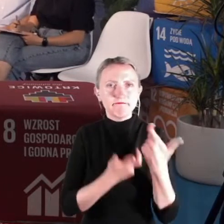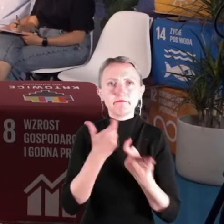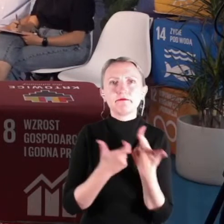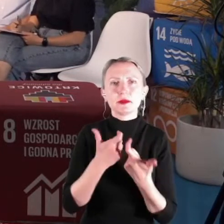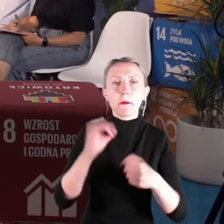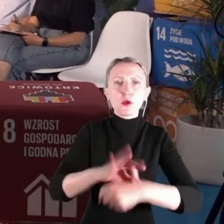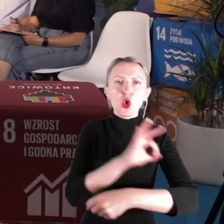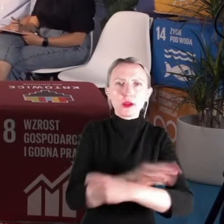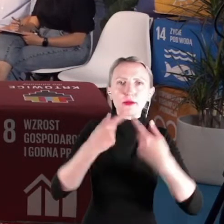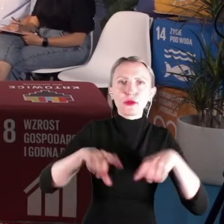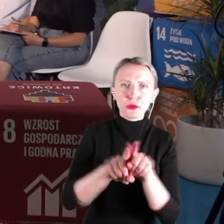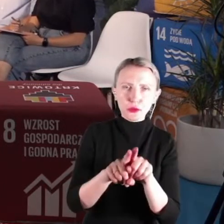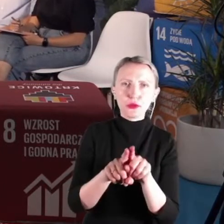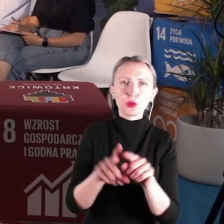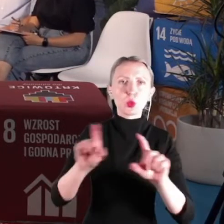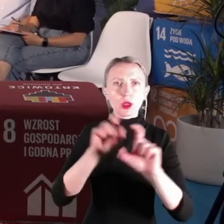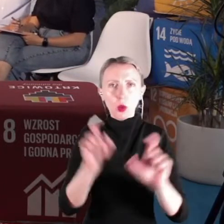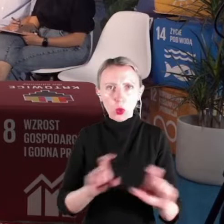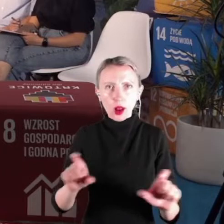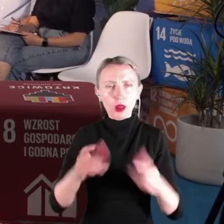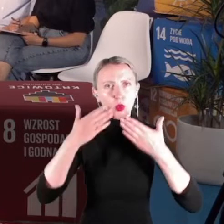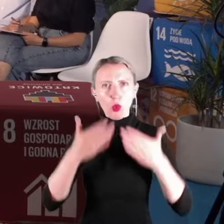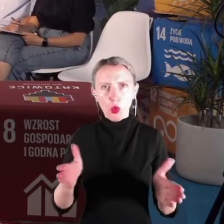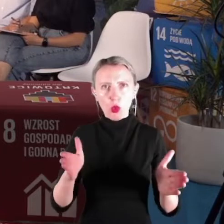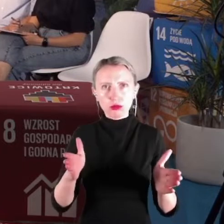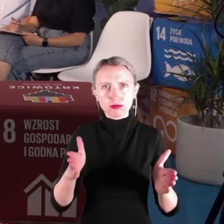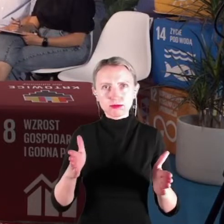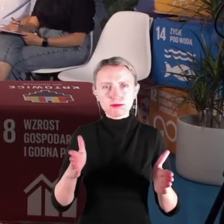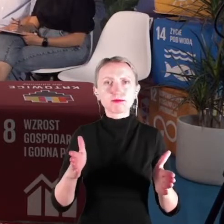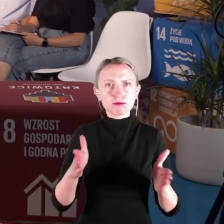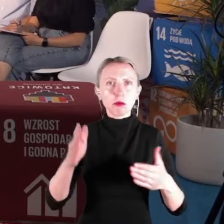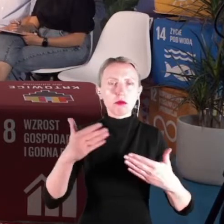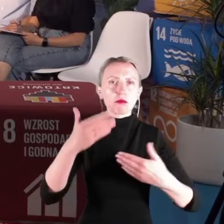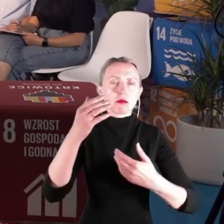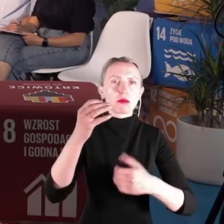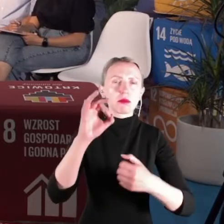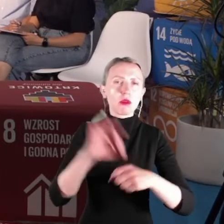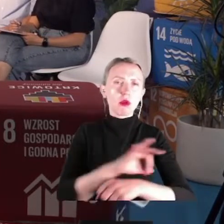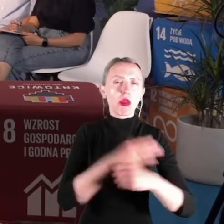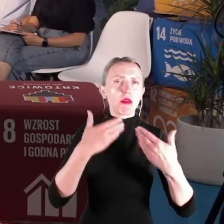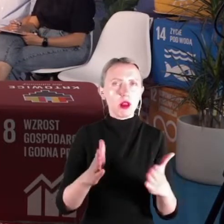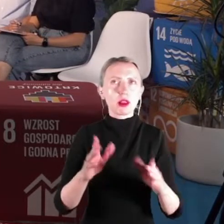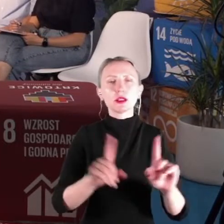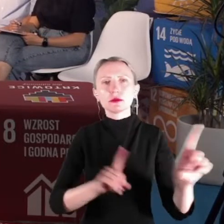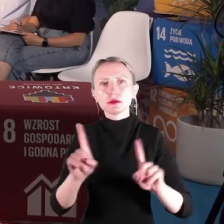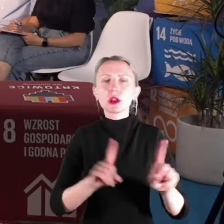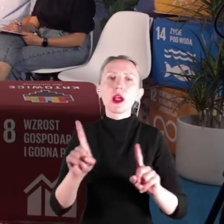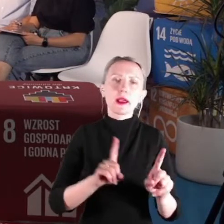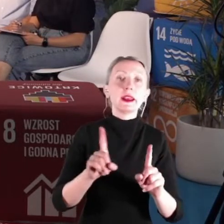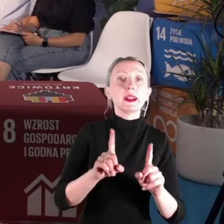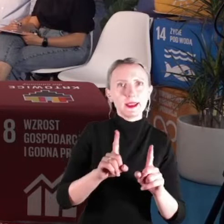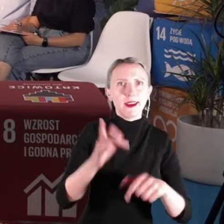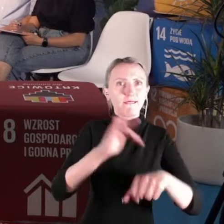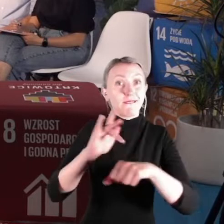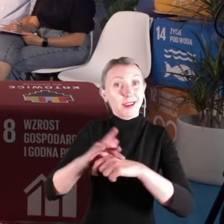open process, open outcome processes, the results are sometimes surprising, but always based in the real